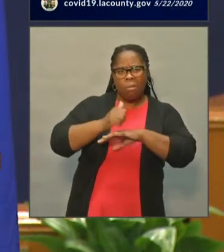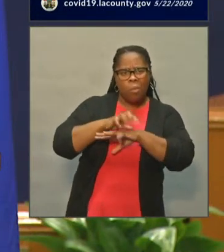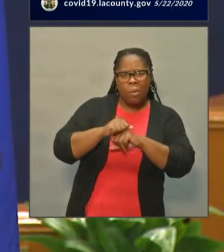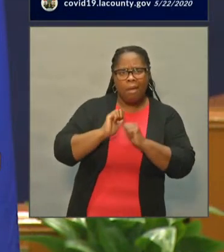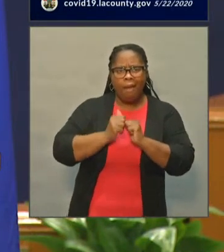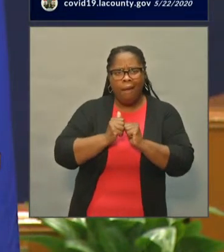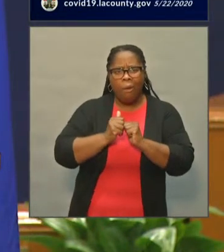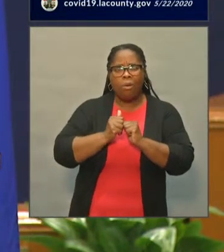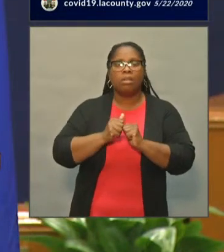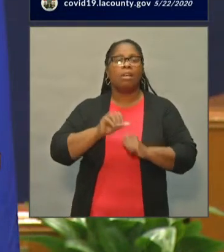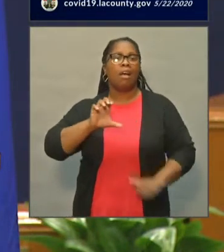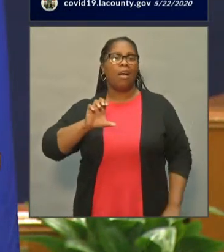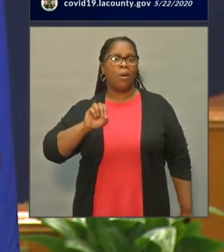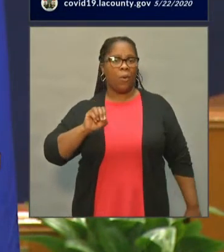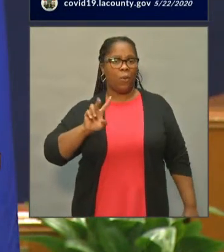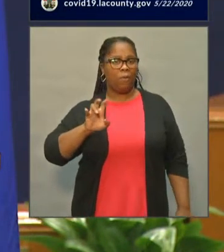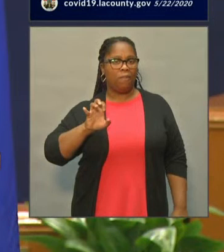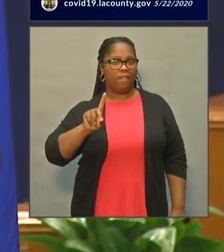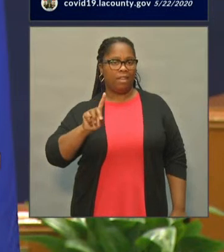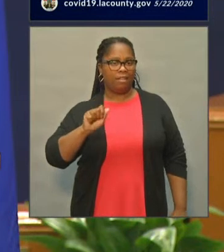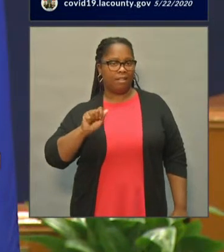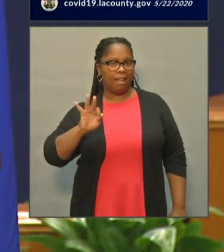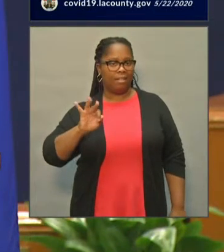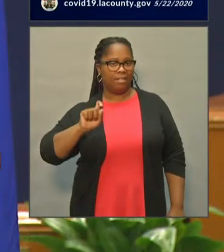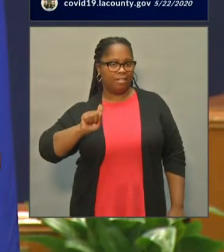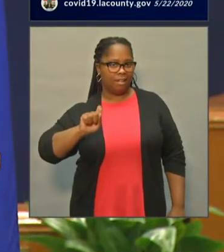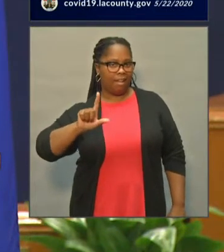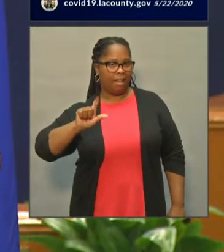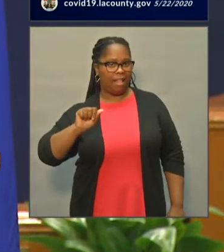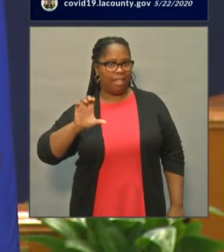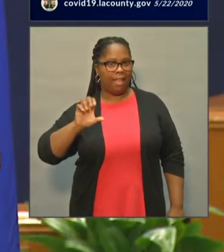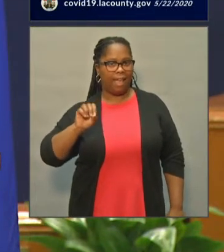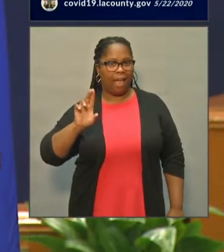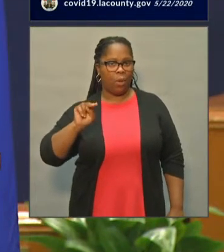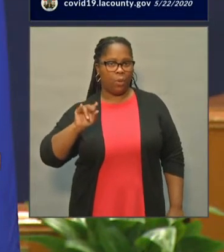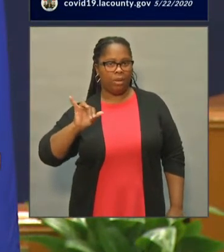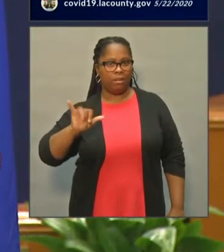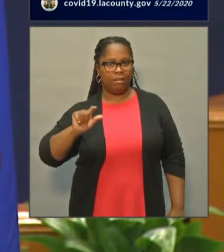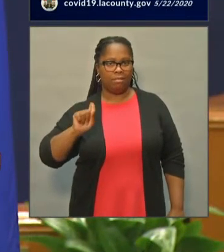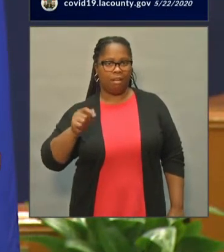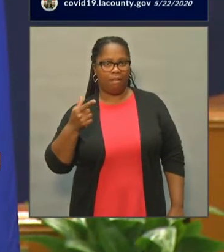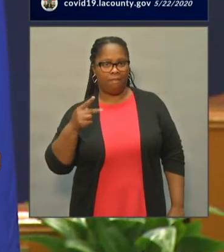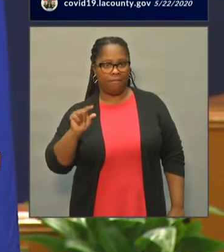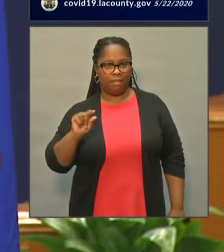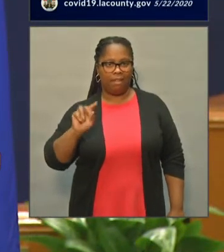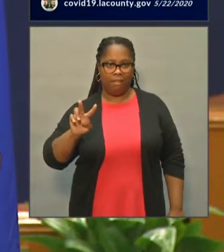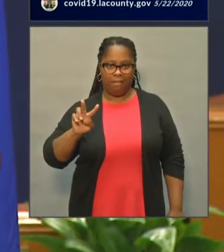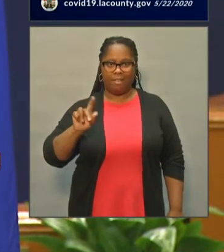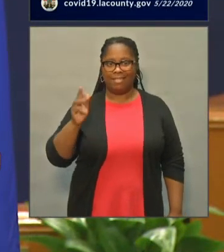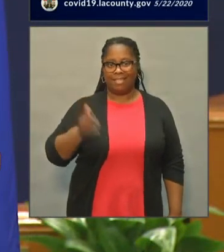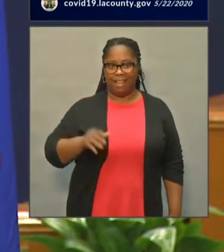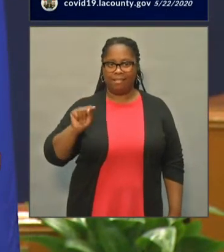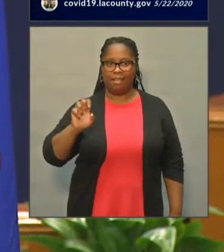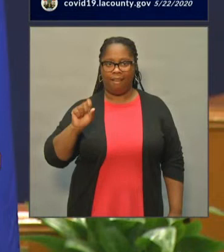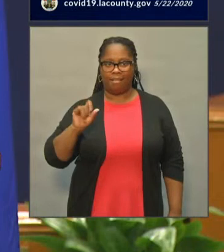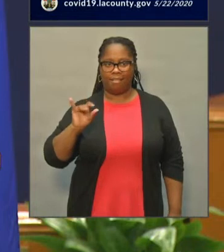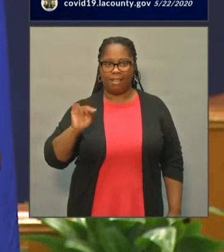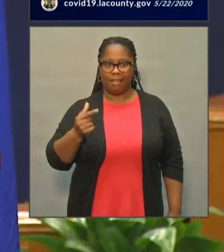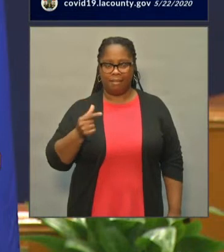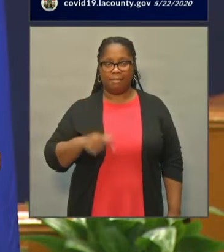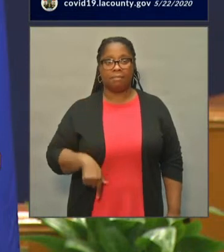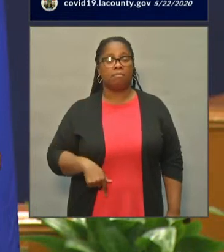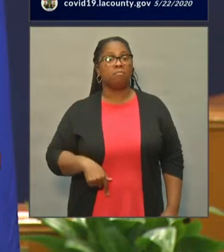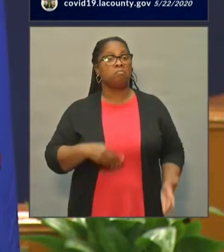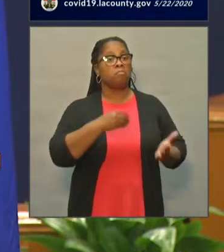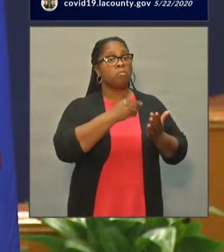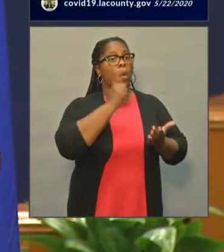at covid19.lacounty.gov/testing. I do have an update today on the race, ethnicity, and income